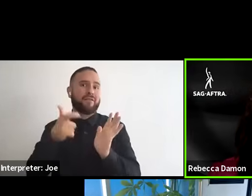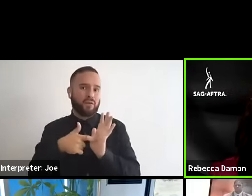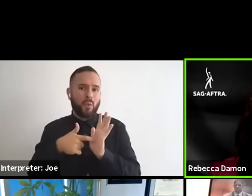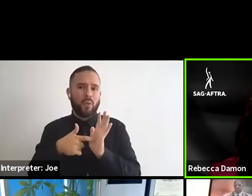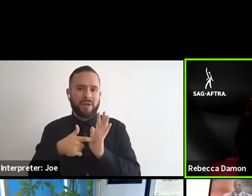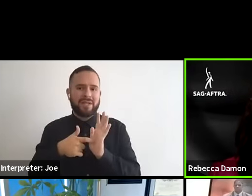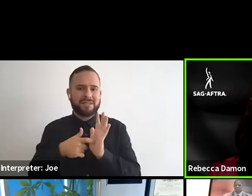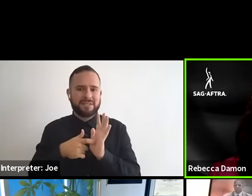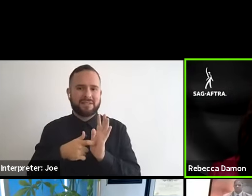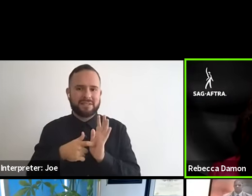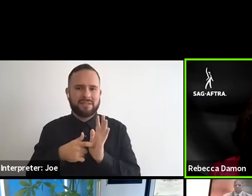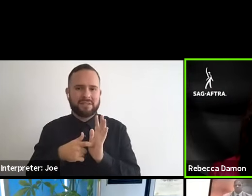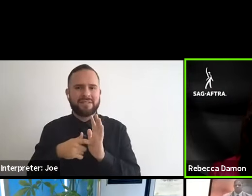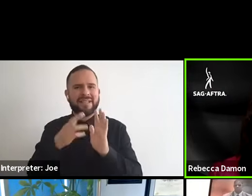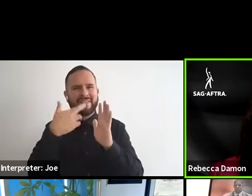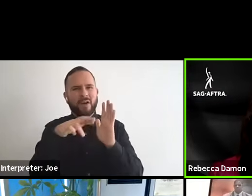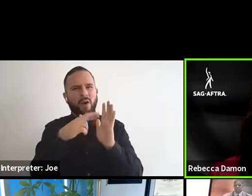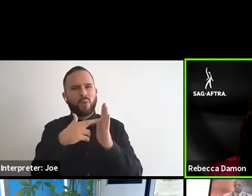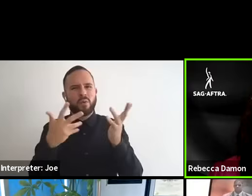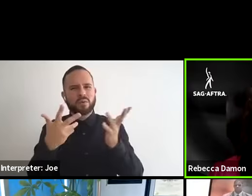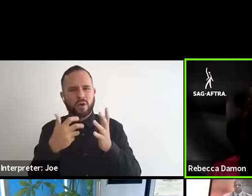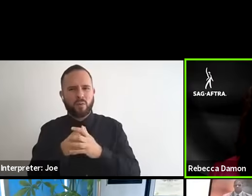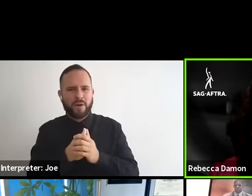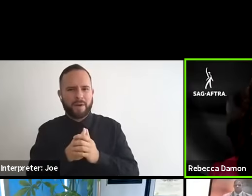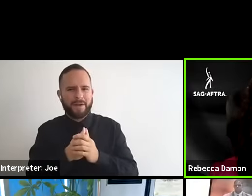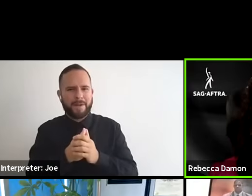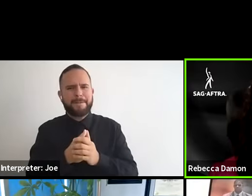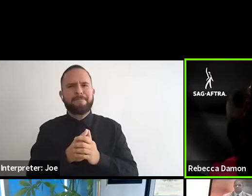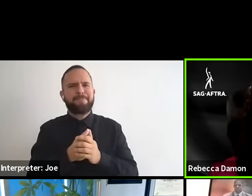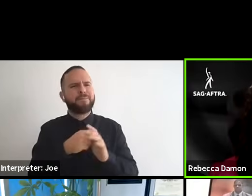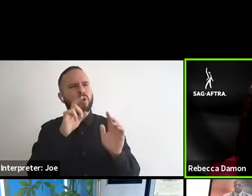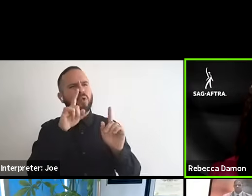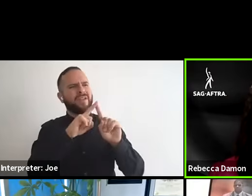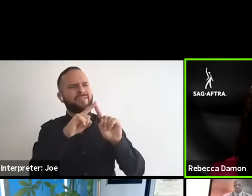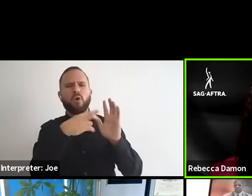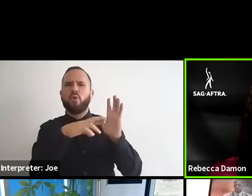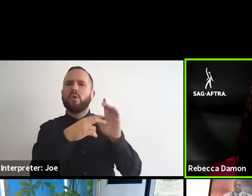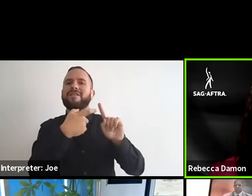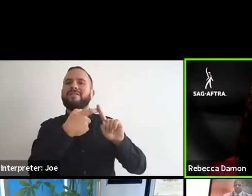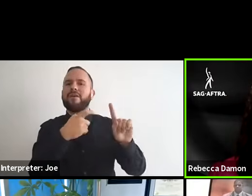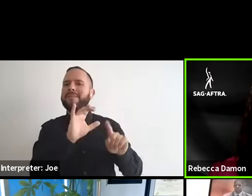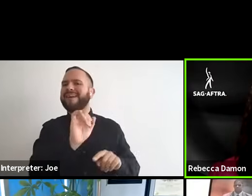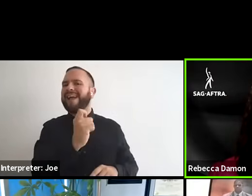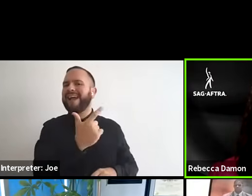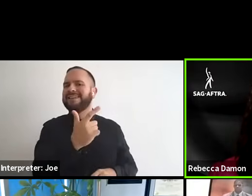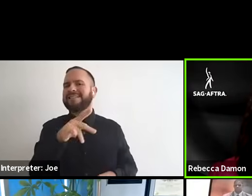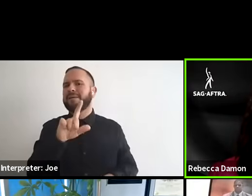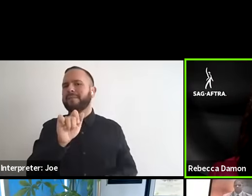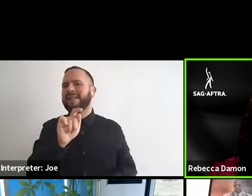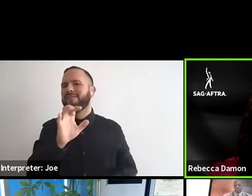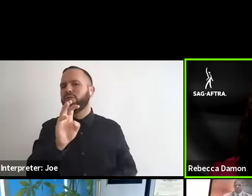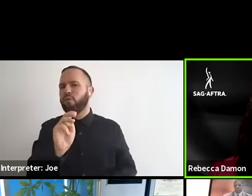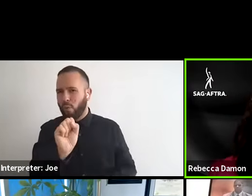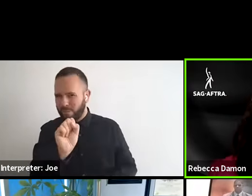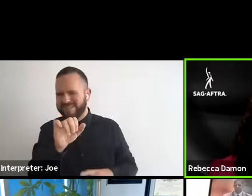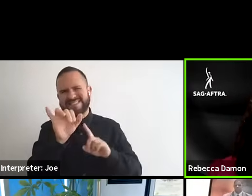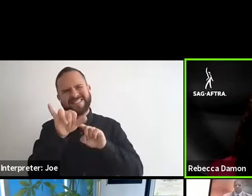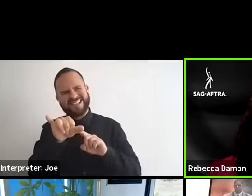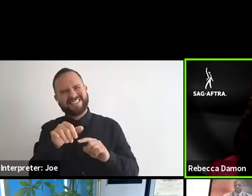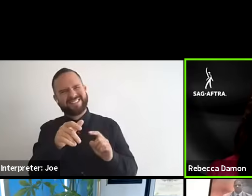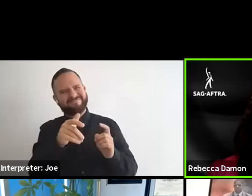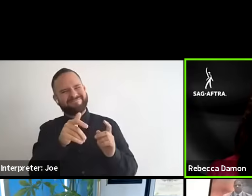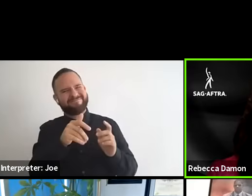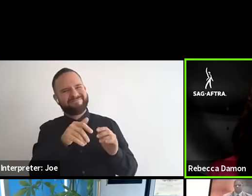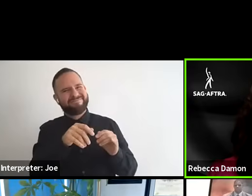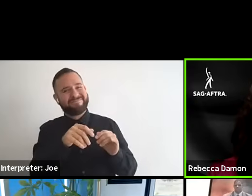also breakdowns that are publicly available on casting platforms. Is it common that agents work for talent